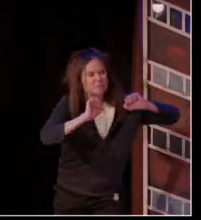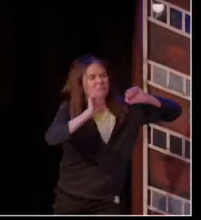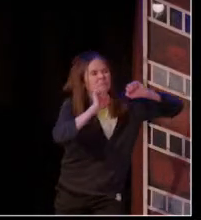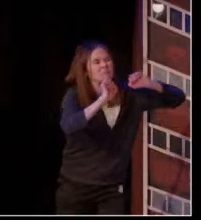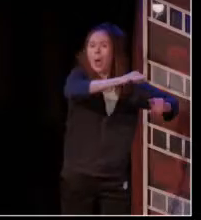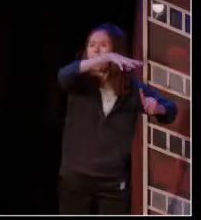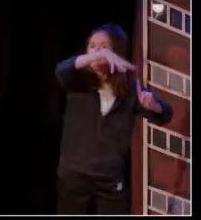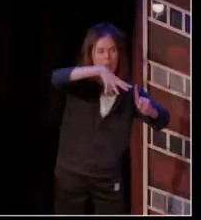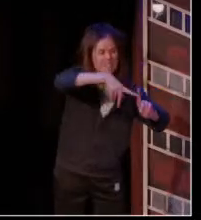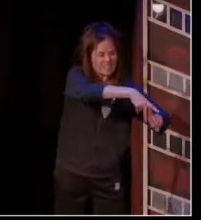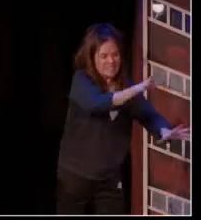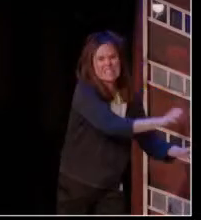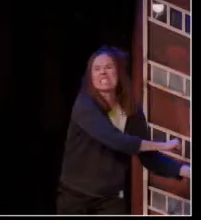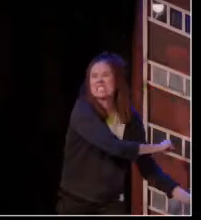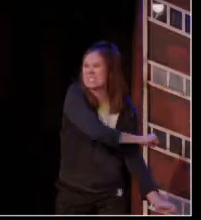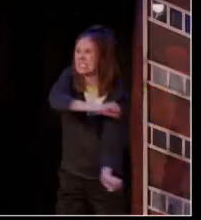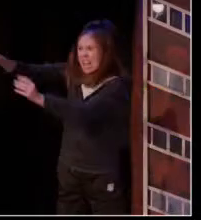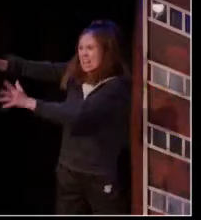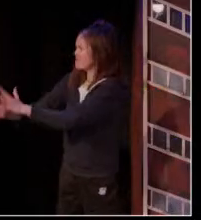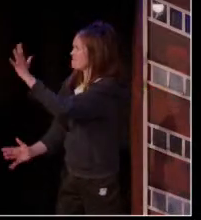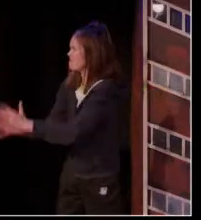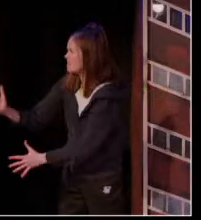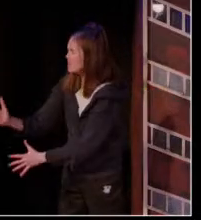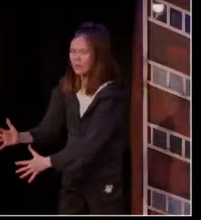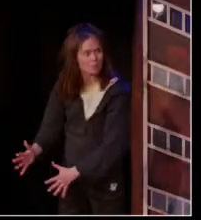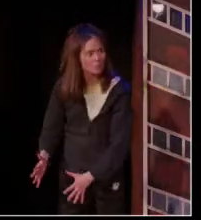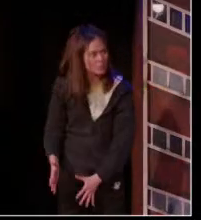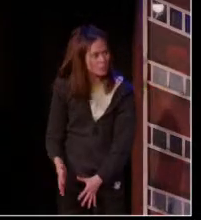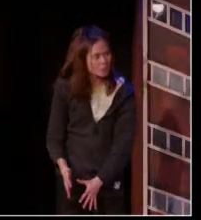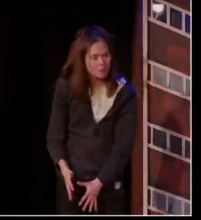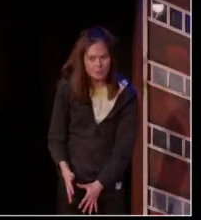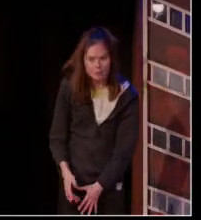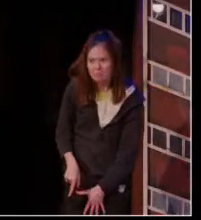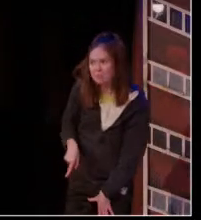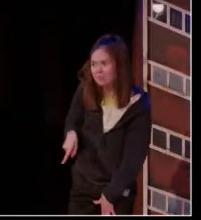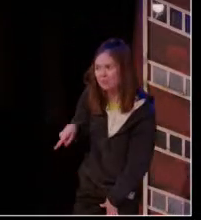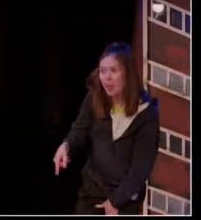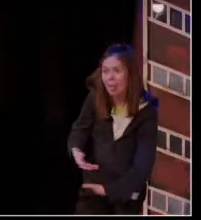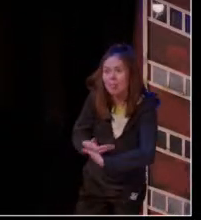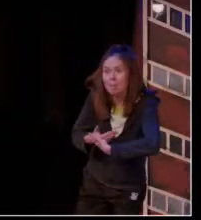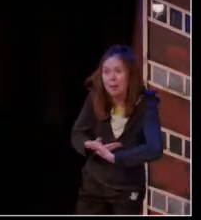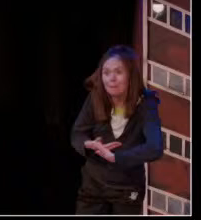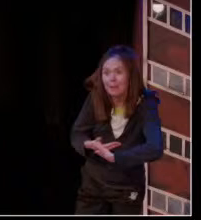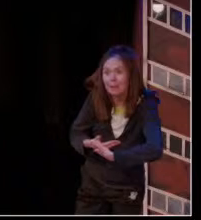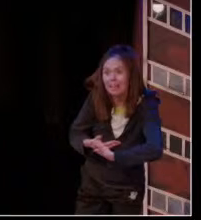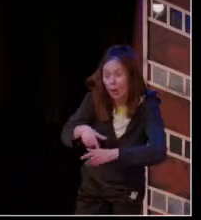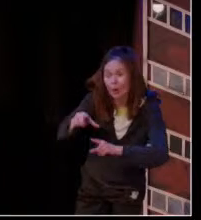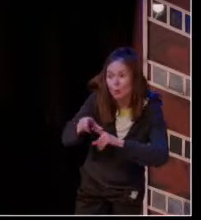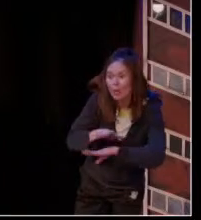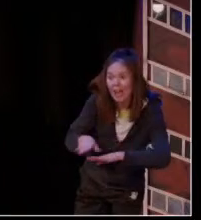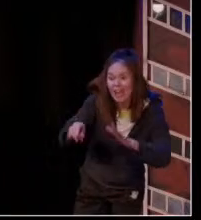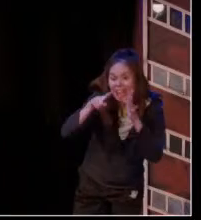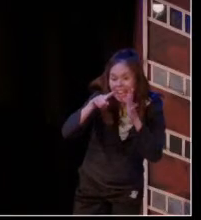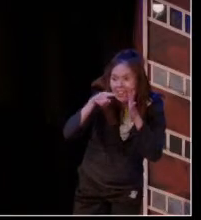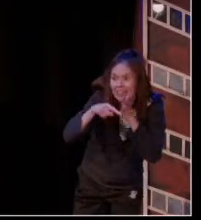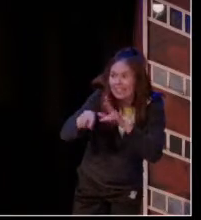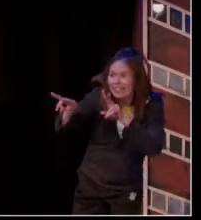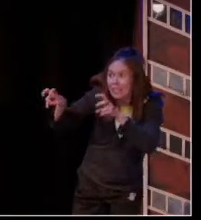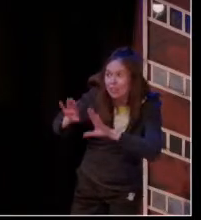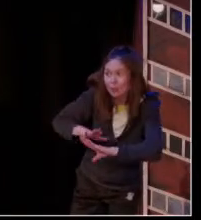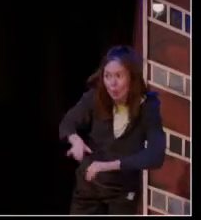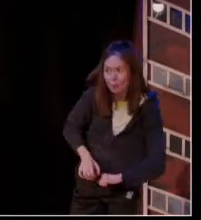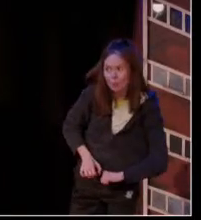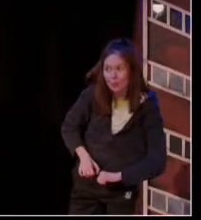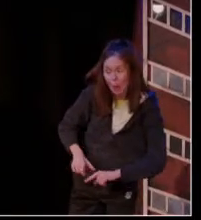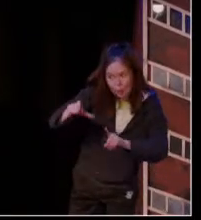it out and have it consumed with fire. It is yours, and so like you that we